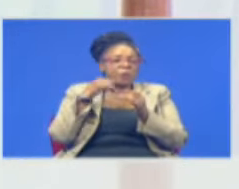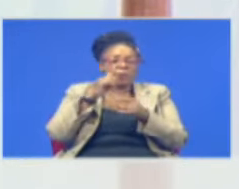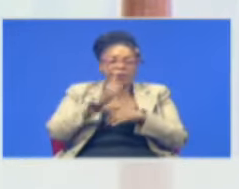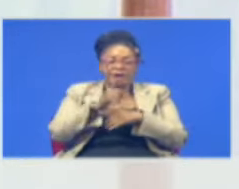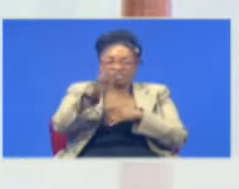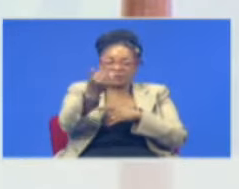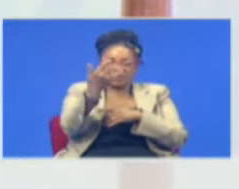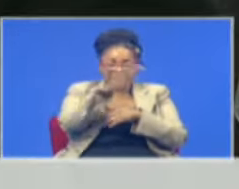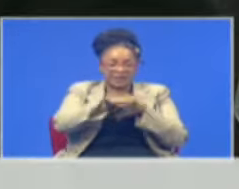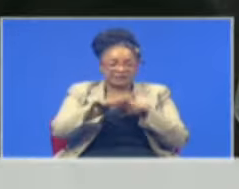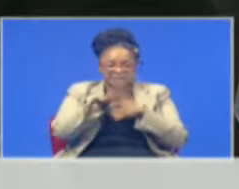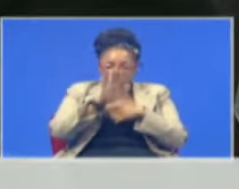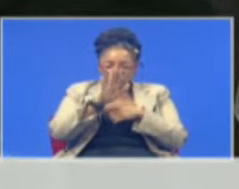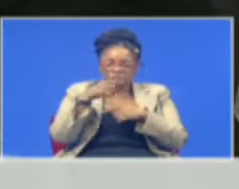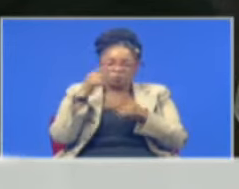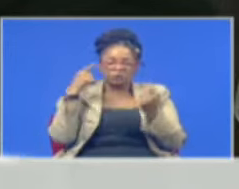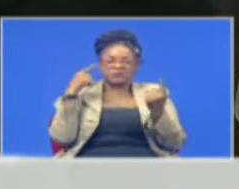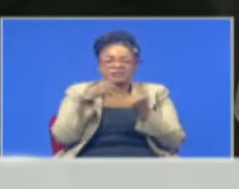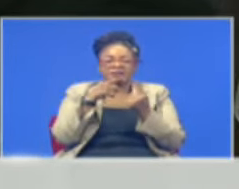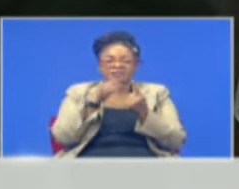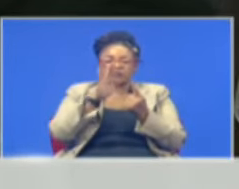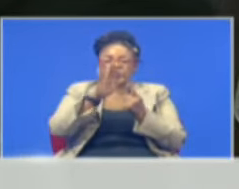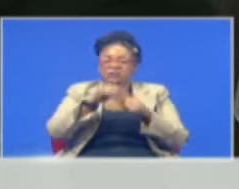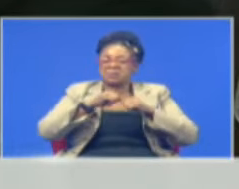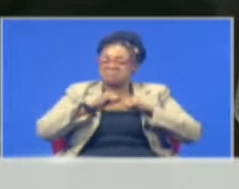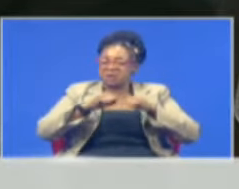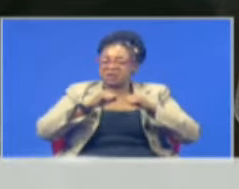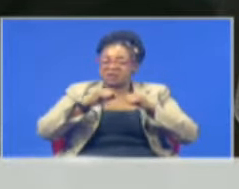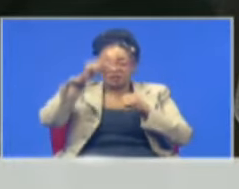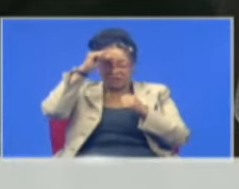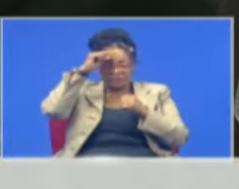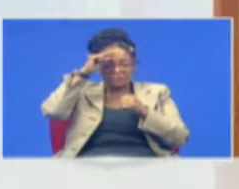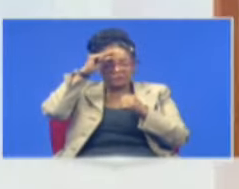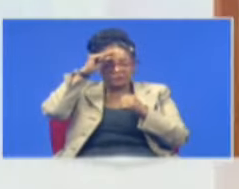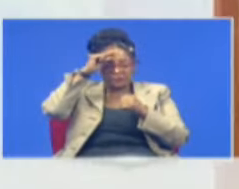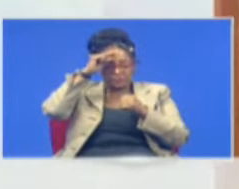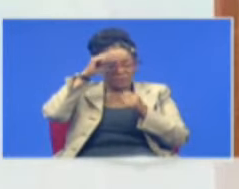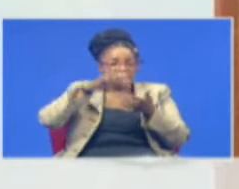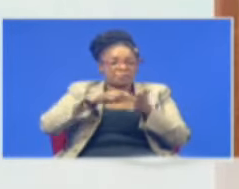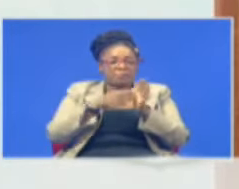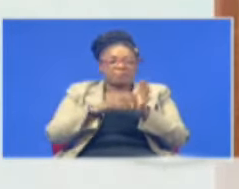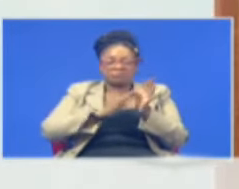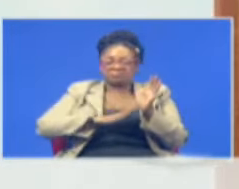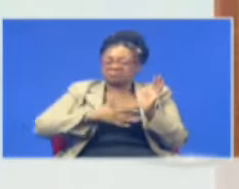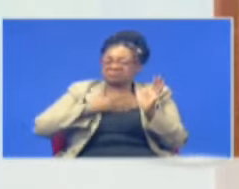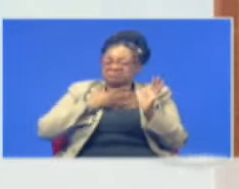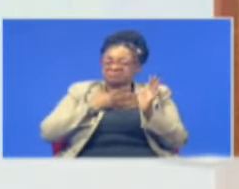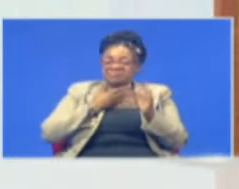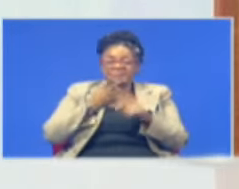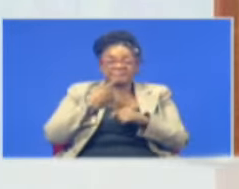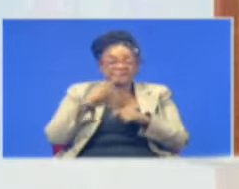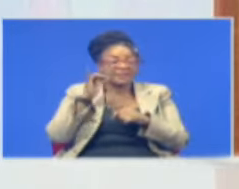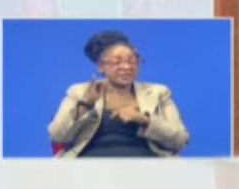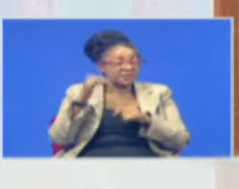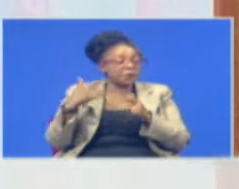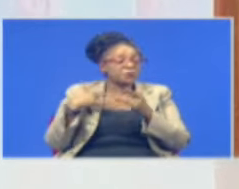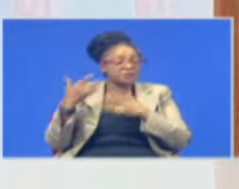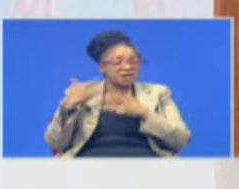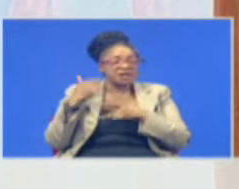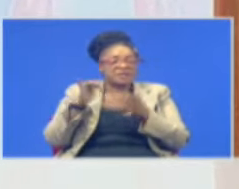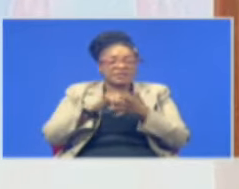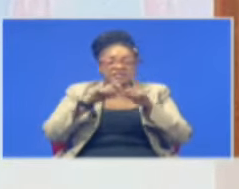those targeting the powerful in government, infuriated the scholar, terming it as a concern that needs